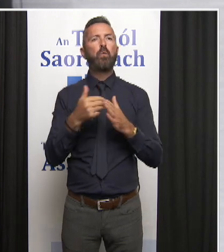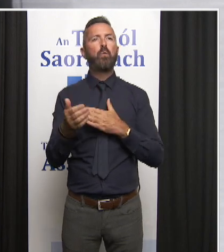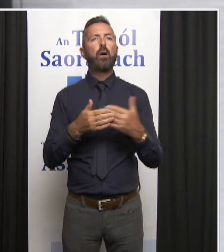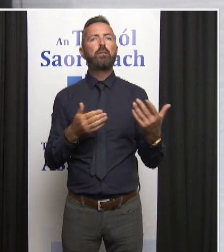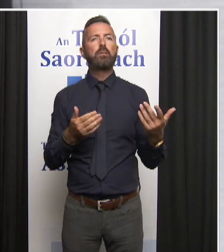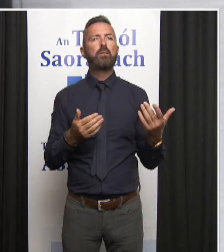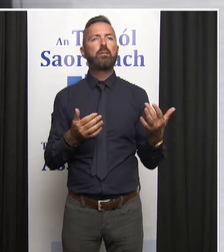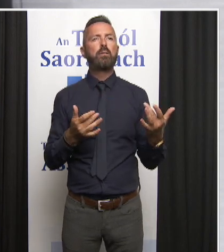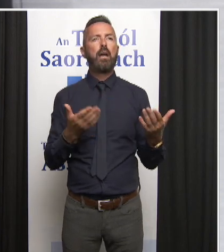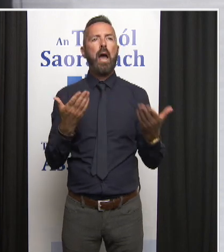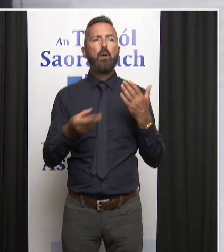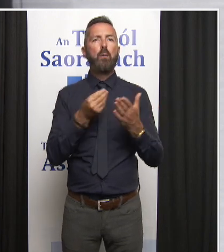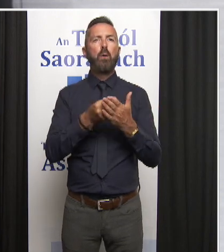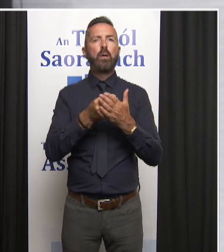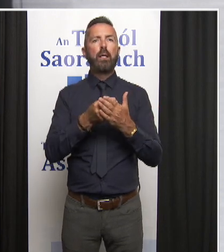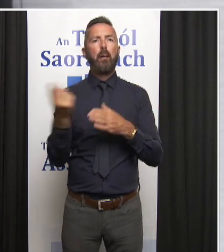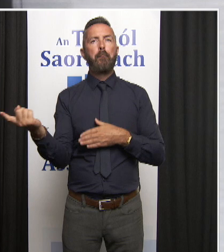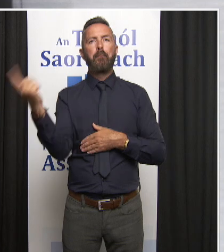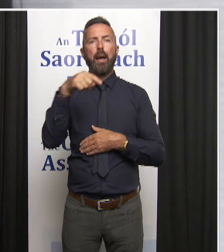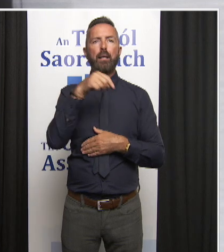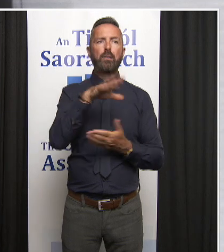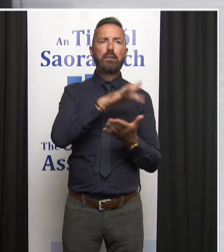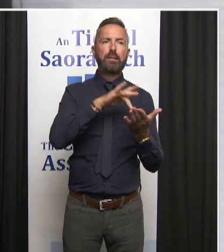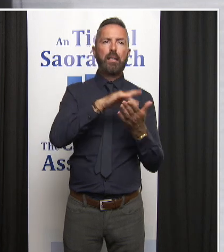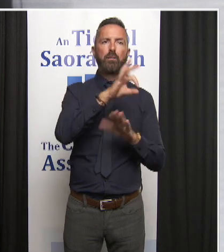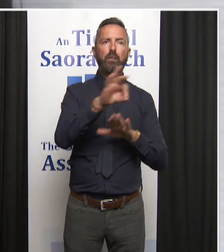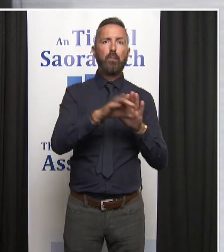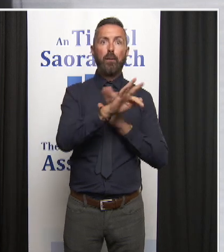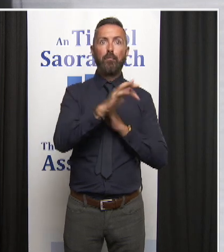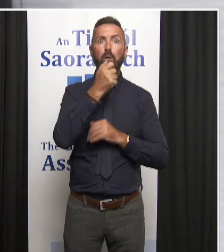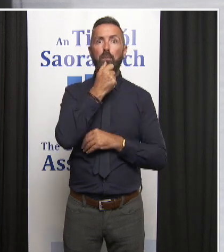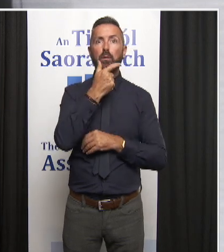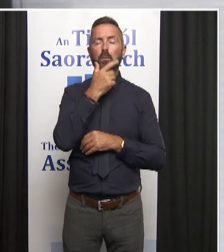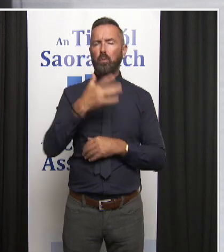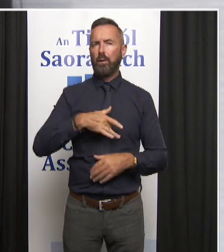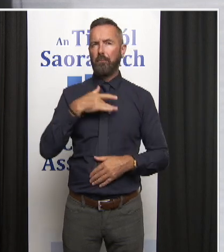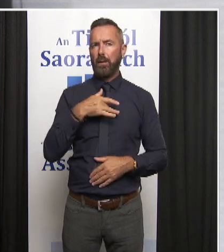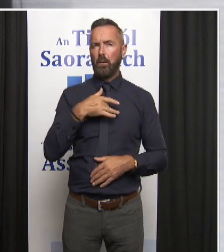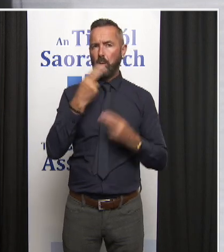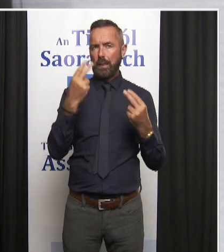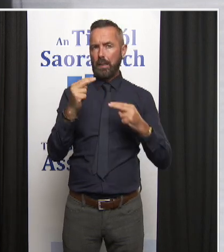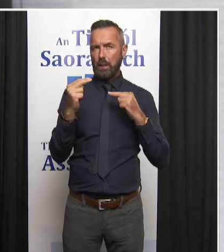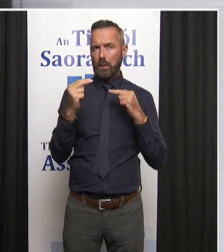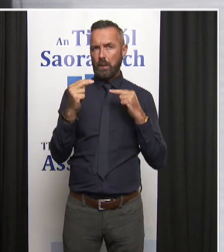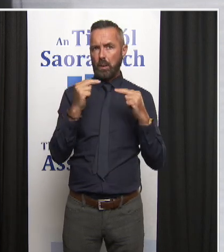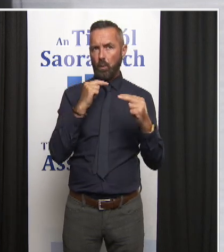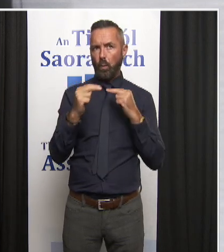how the money going back to central government from Dublin. We felt that needs to be a negotiated